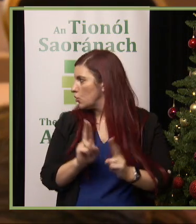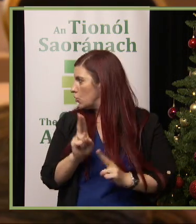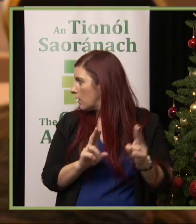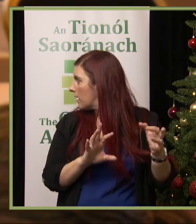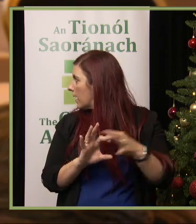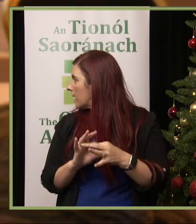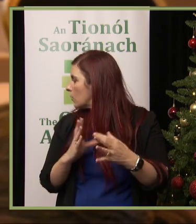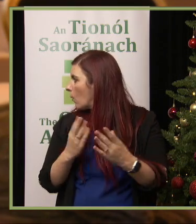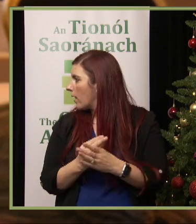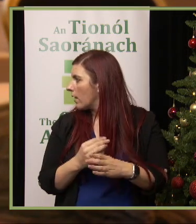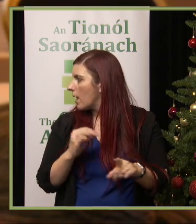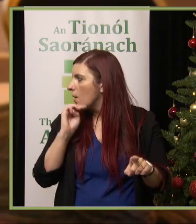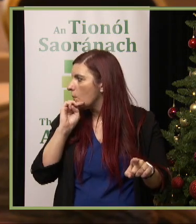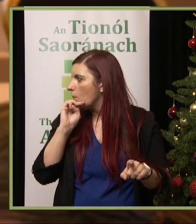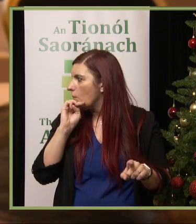the improvement